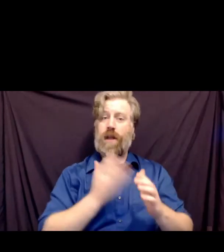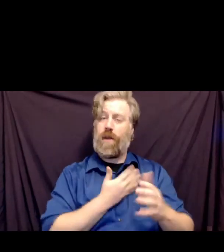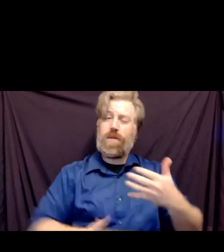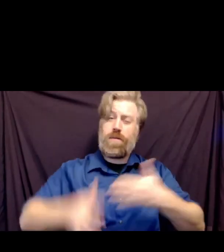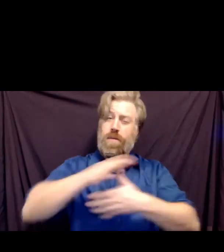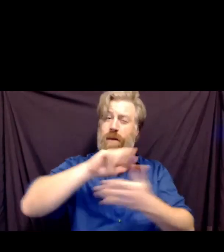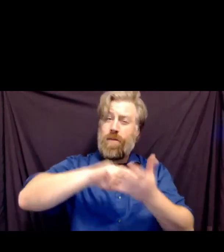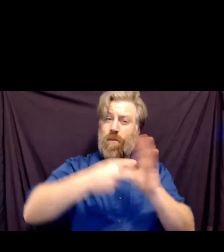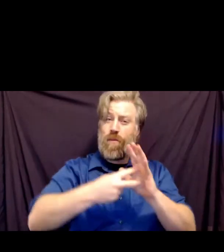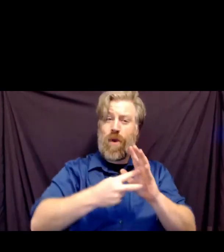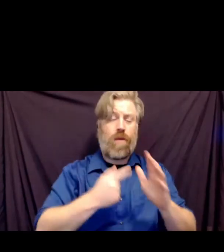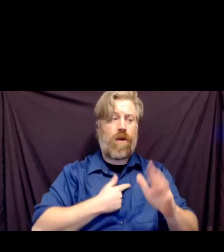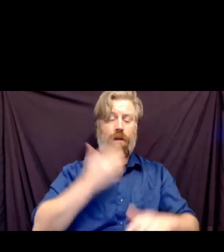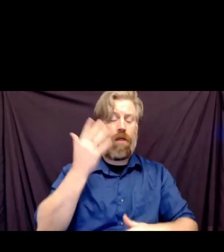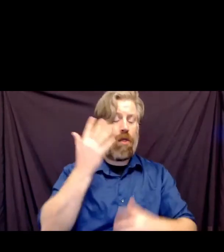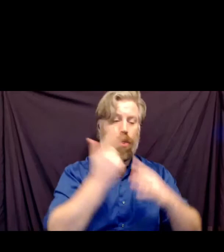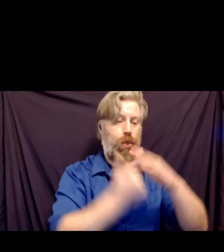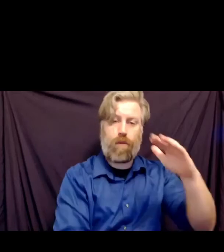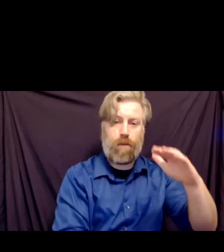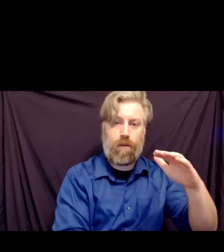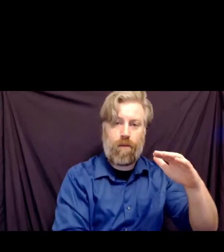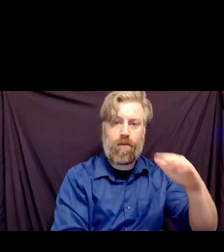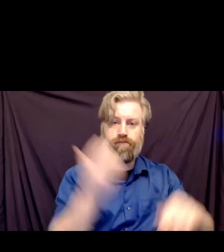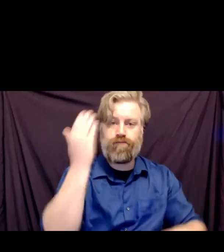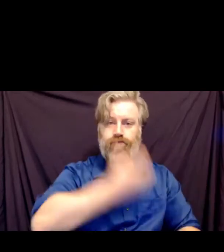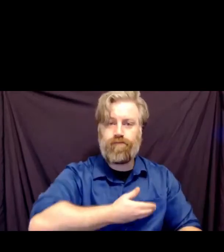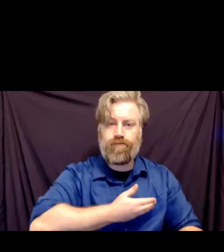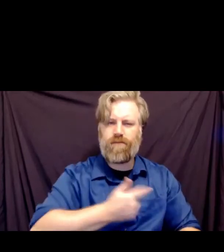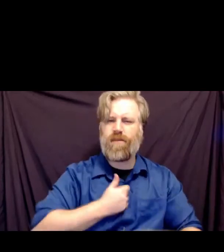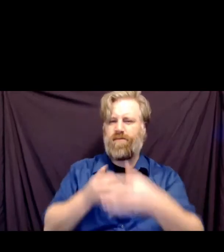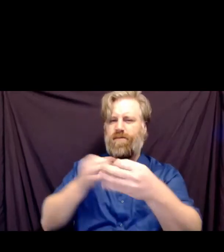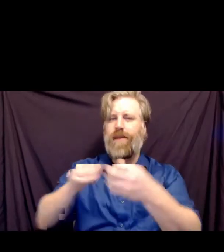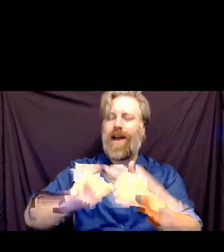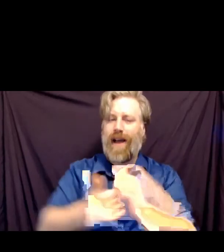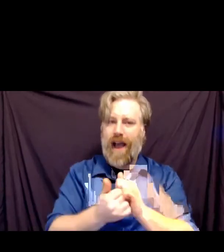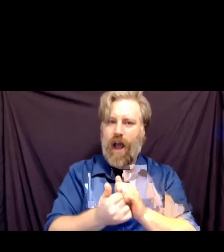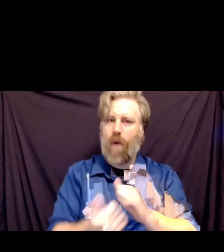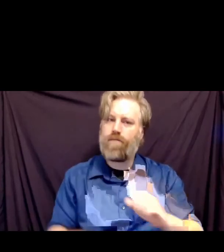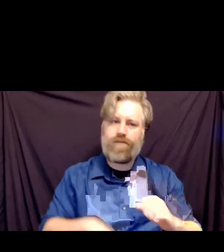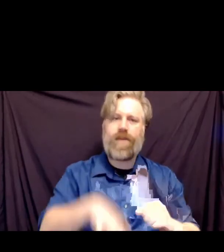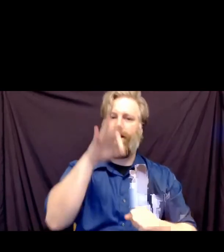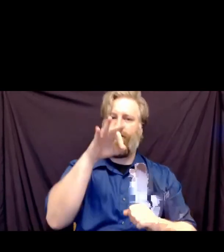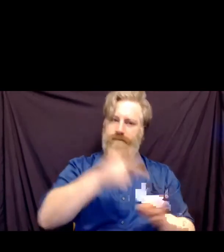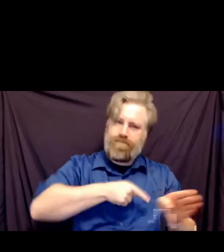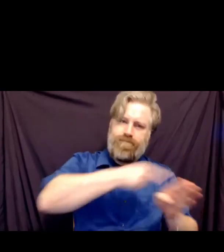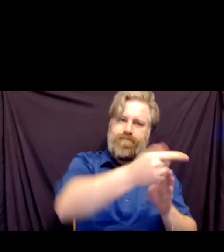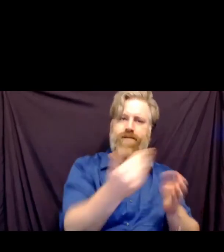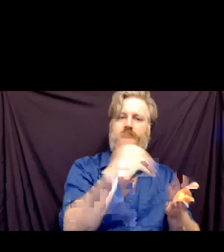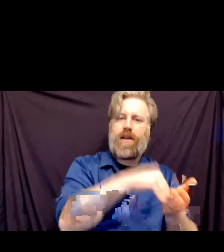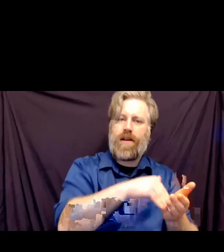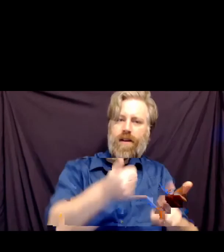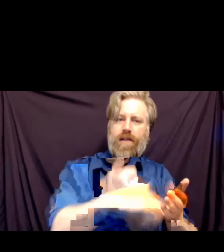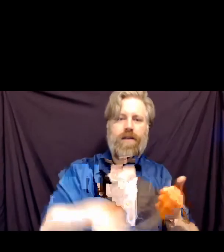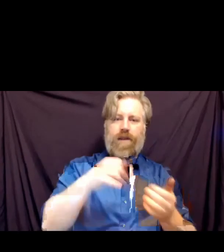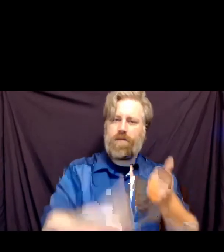So what I'm going to be demonstrating is how to get us back on track to find out what's the most important thread in